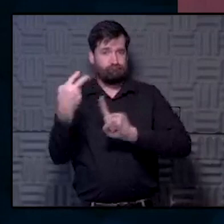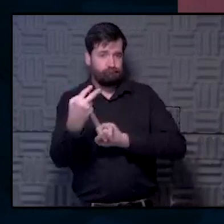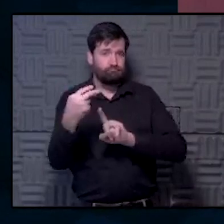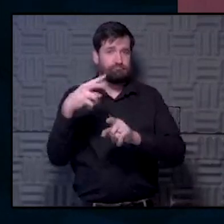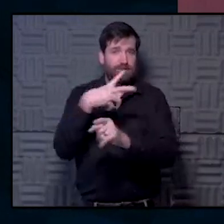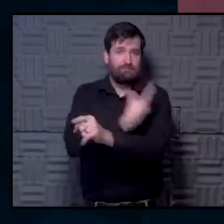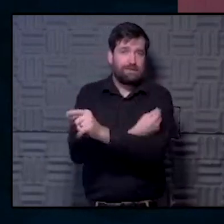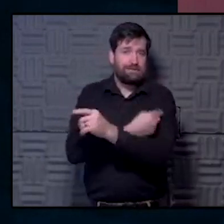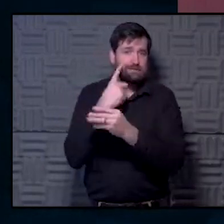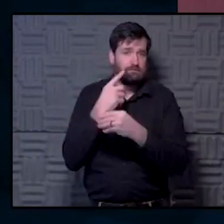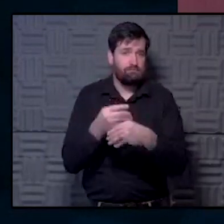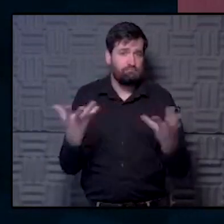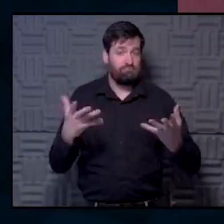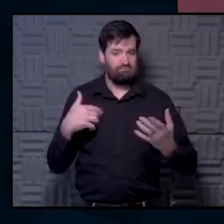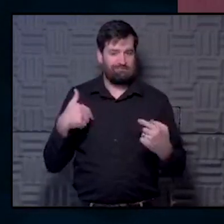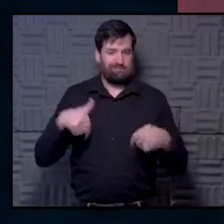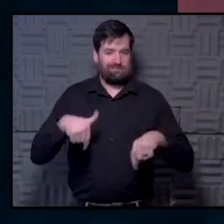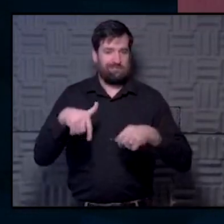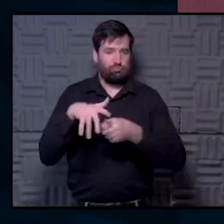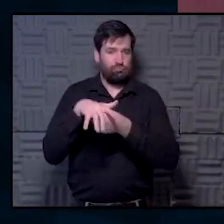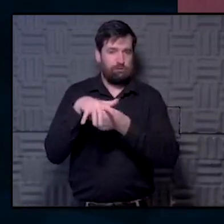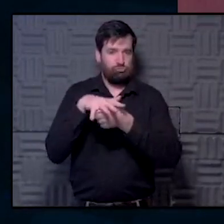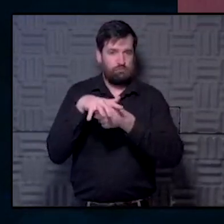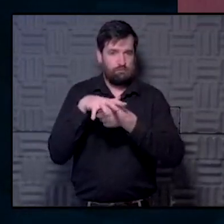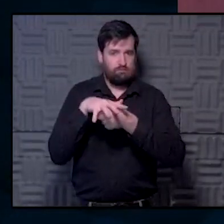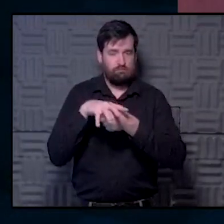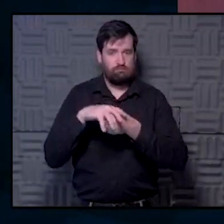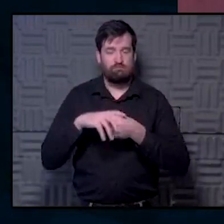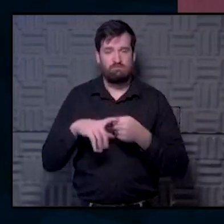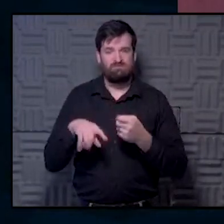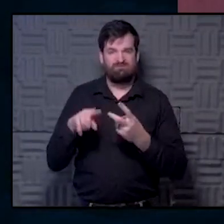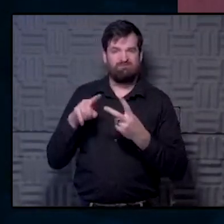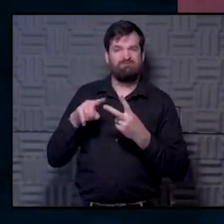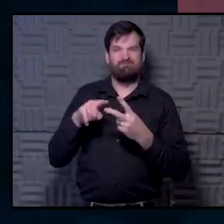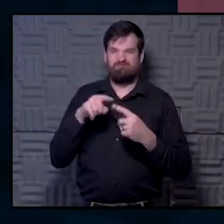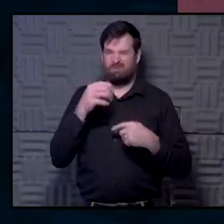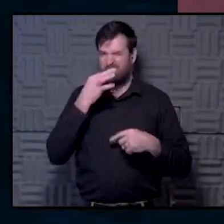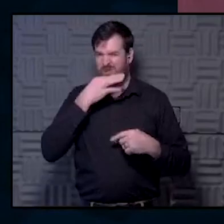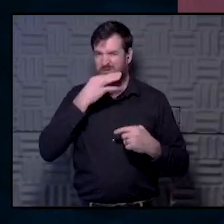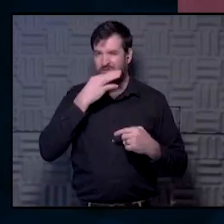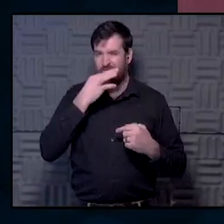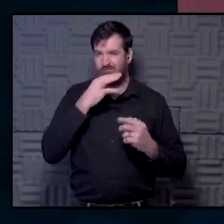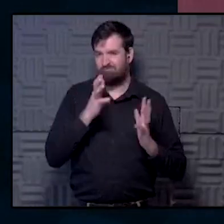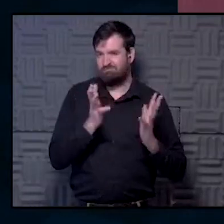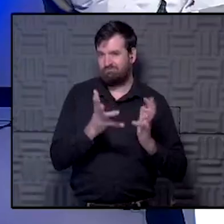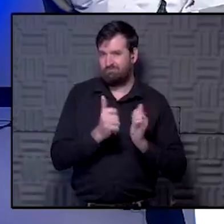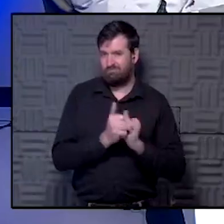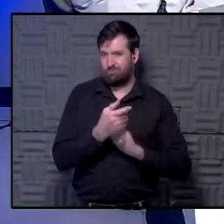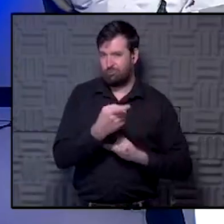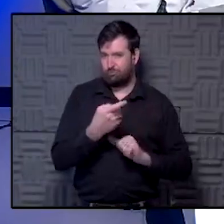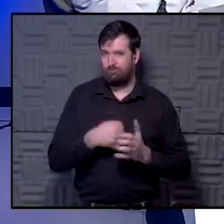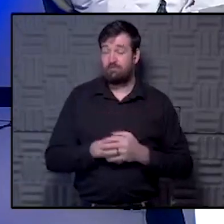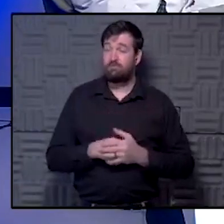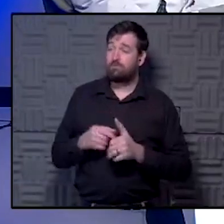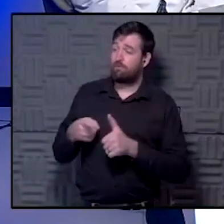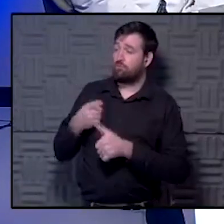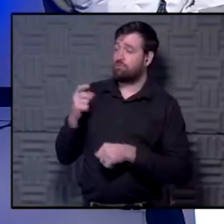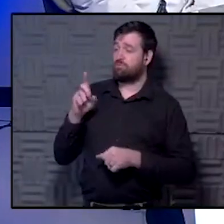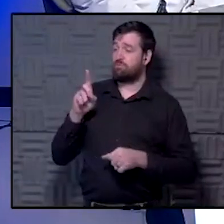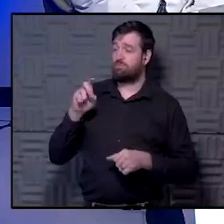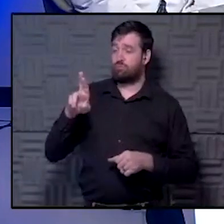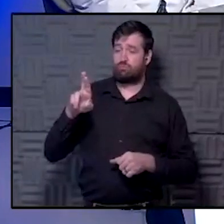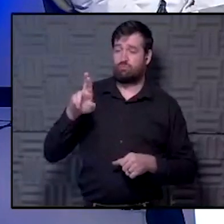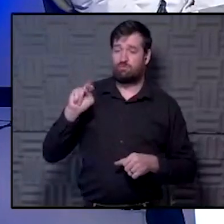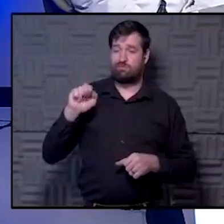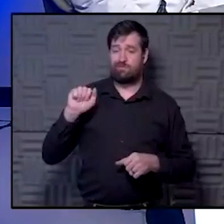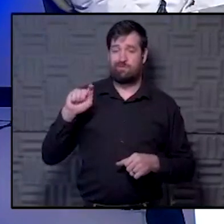vaccine distribution throughout our region. We'll get to Dr. Satterwhite in just a moment, but first, Dr. Nathan Barr, one